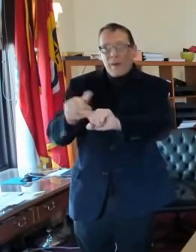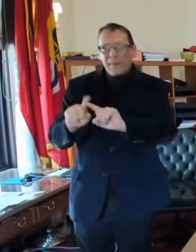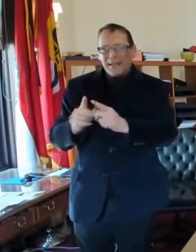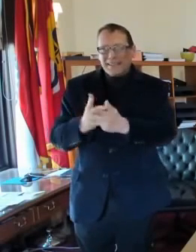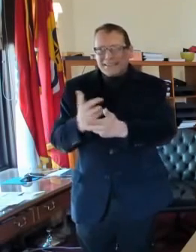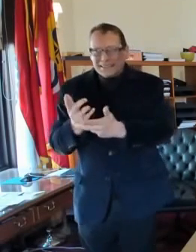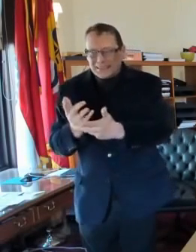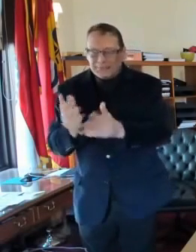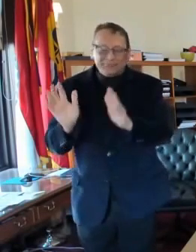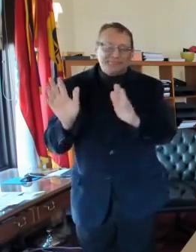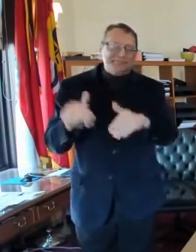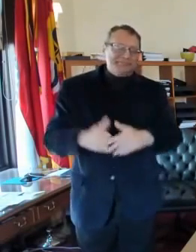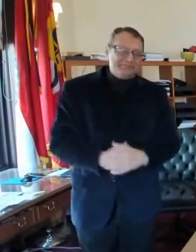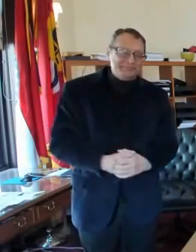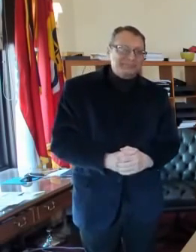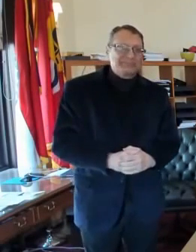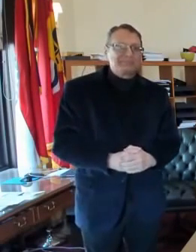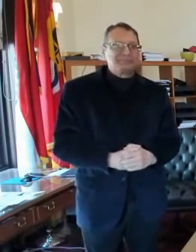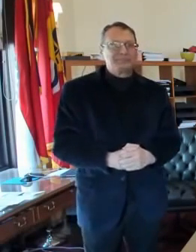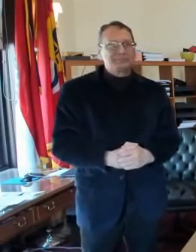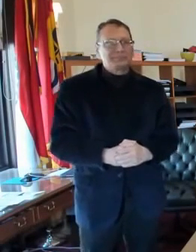that dose. So